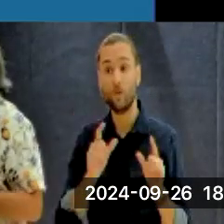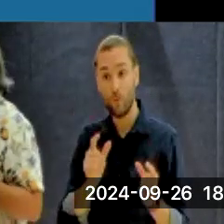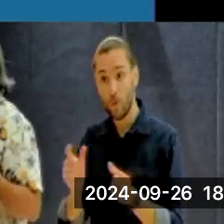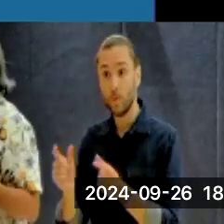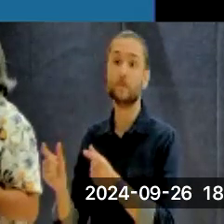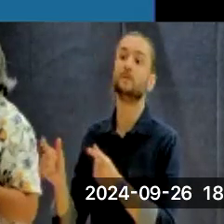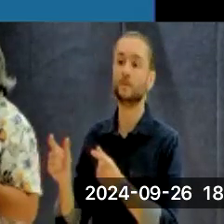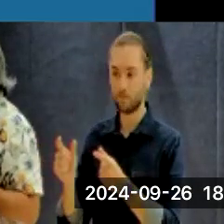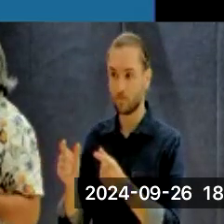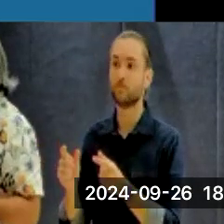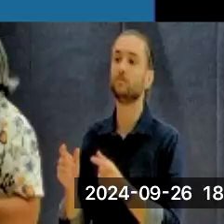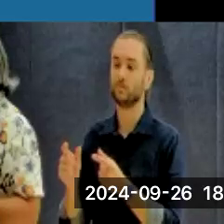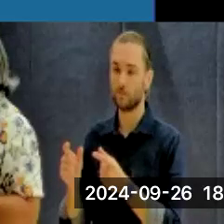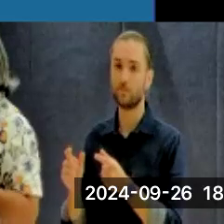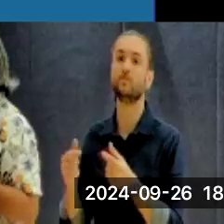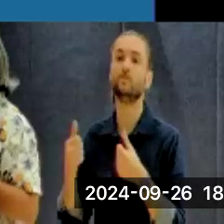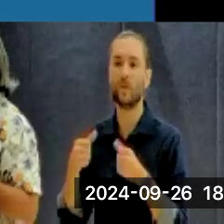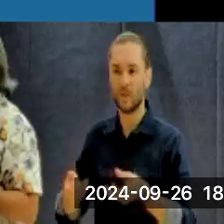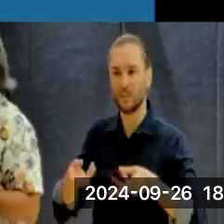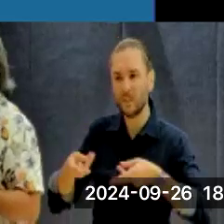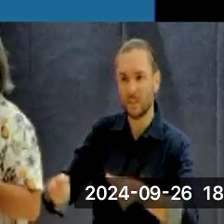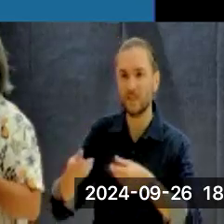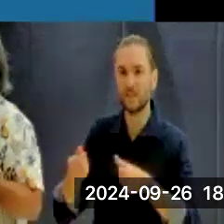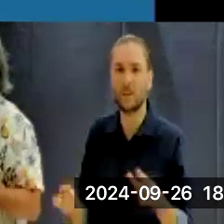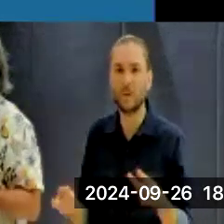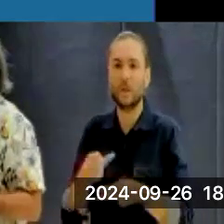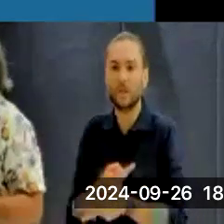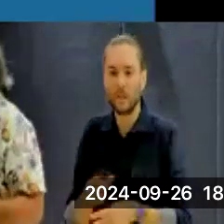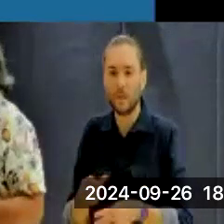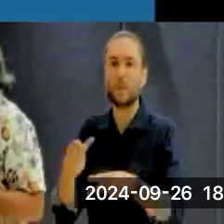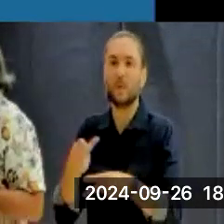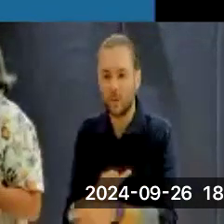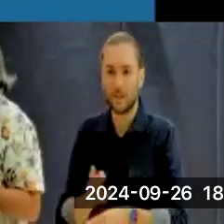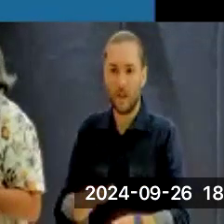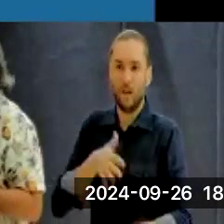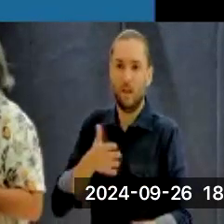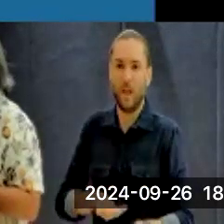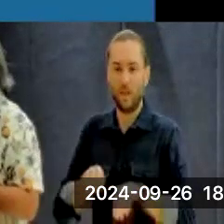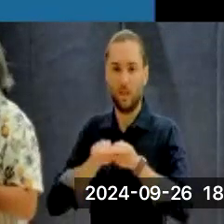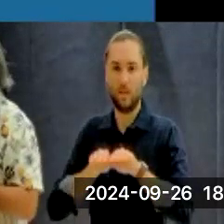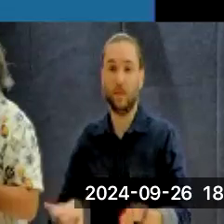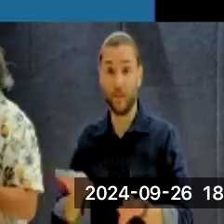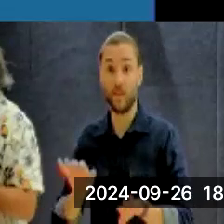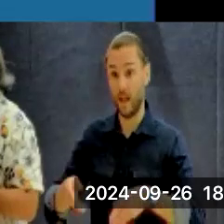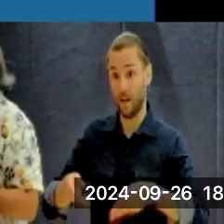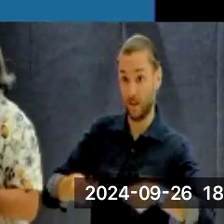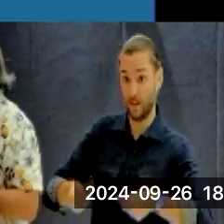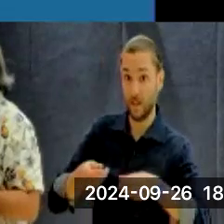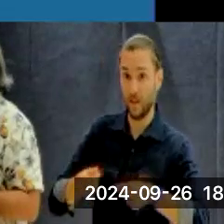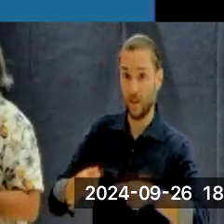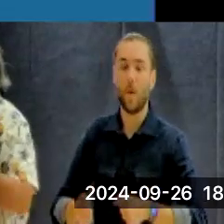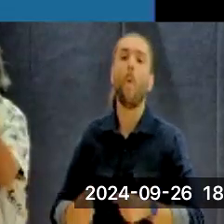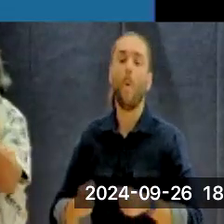towards piling on more kindlings and piling on more embers. And sometimes those kindling and embers heat up and we get